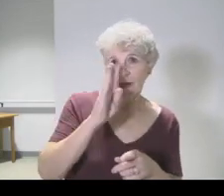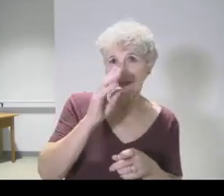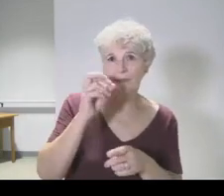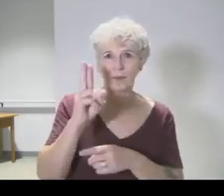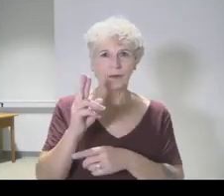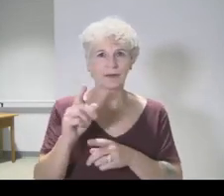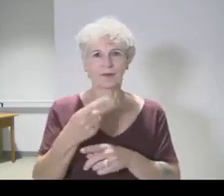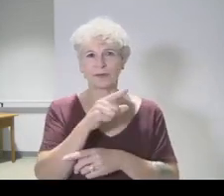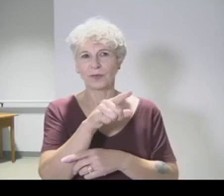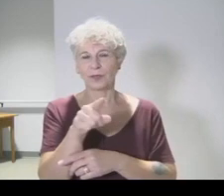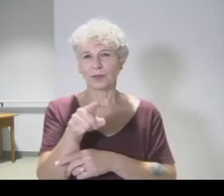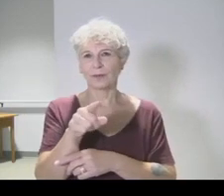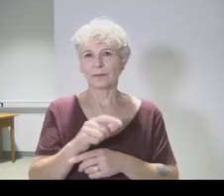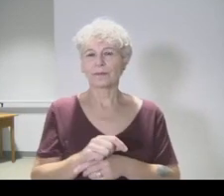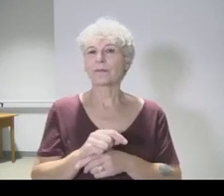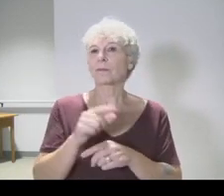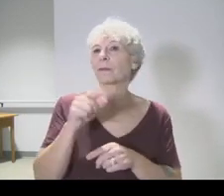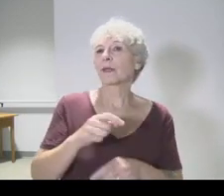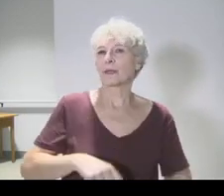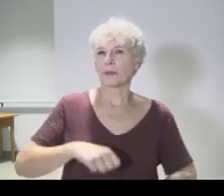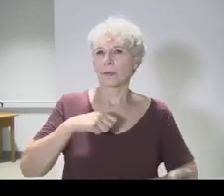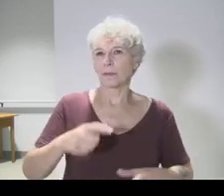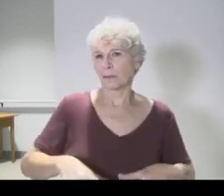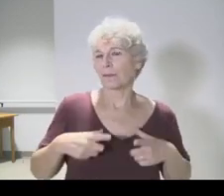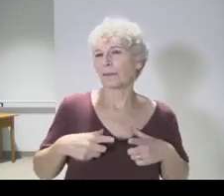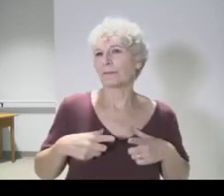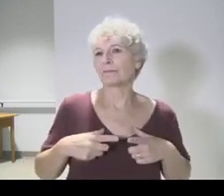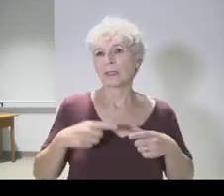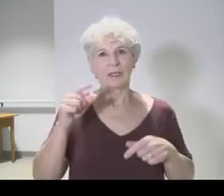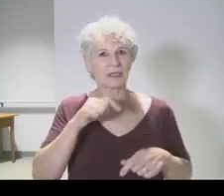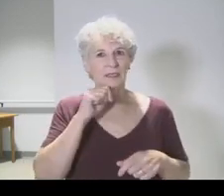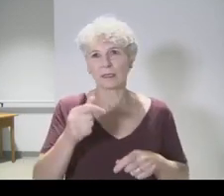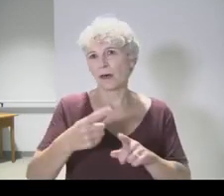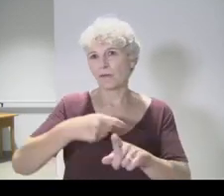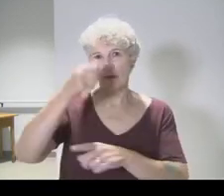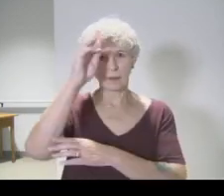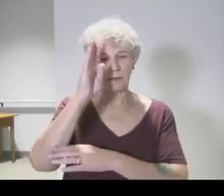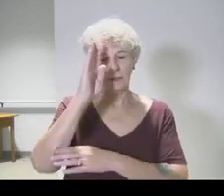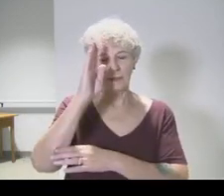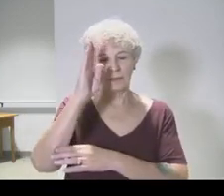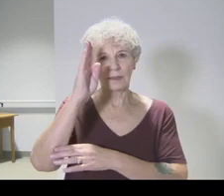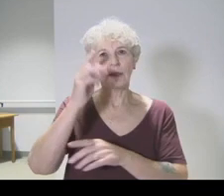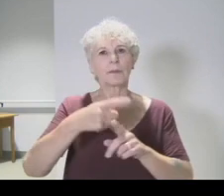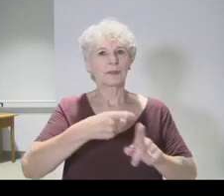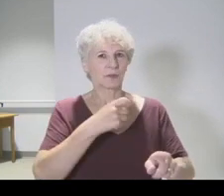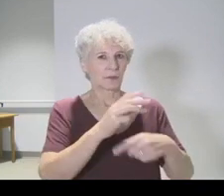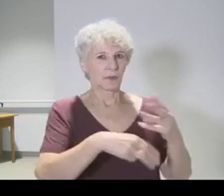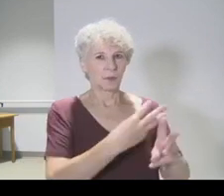you? This is the pride of life. This is not from God, but it's of the world.